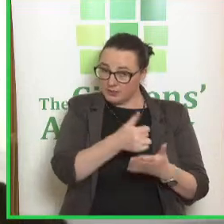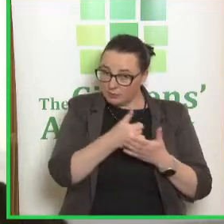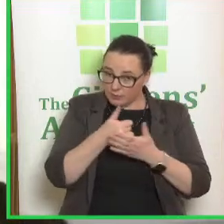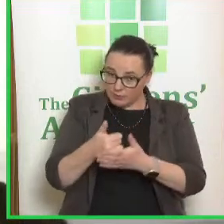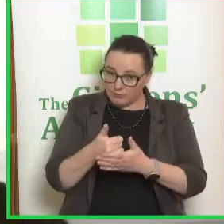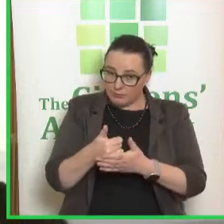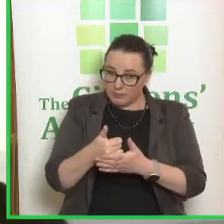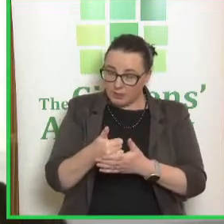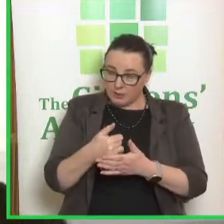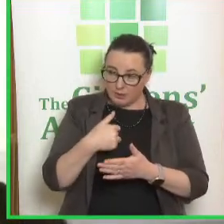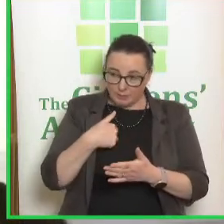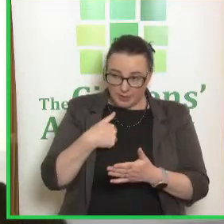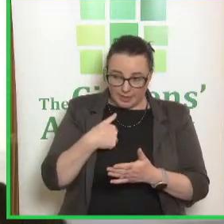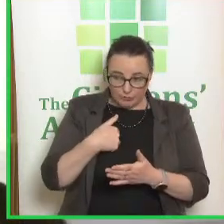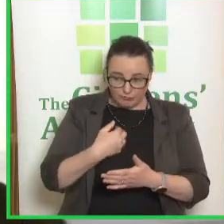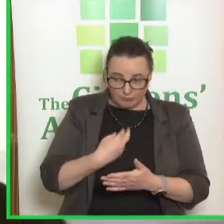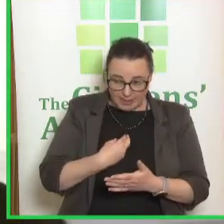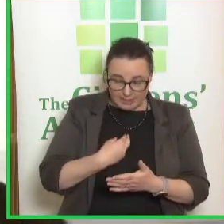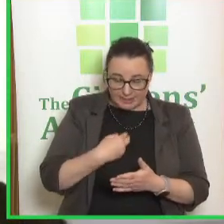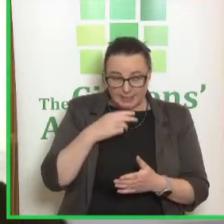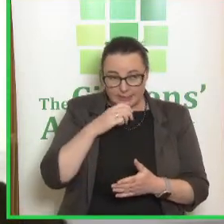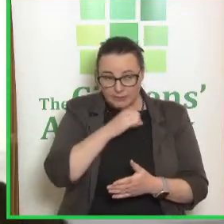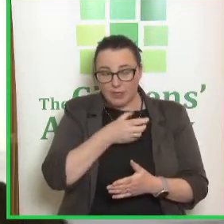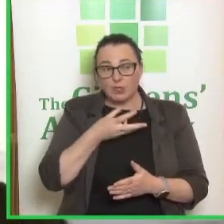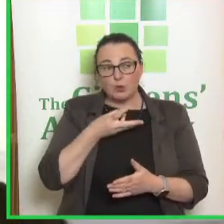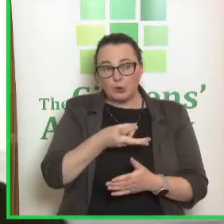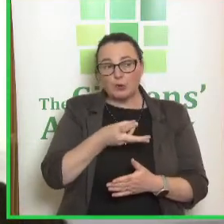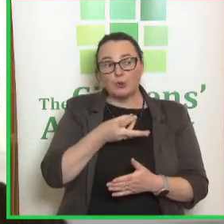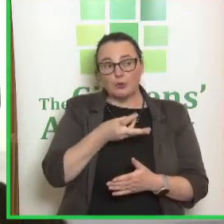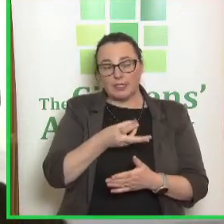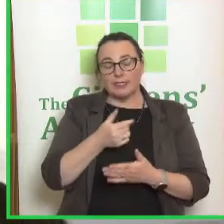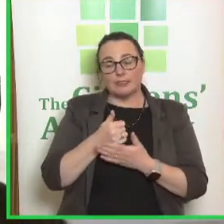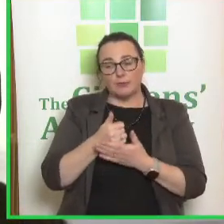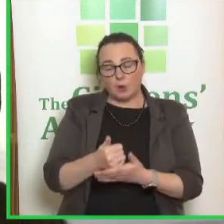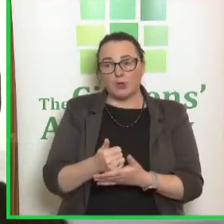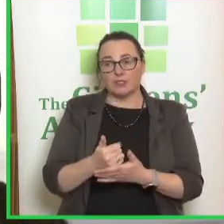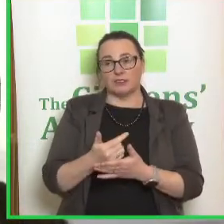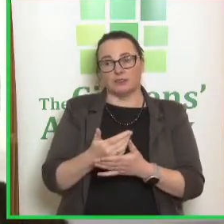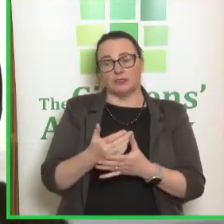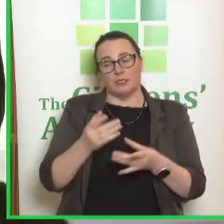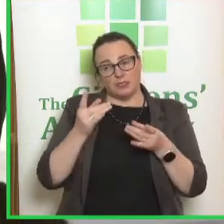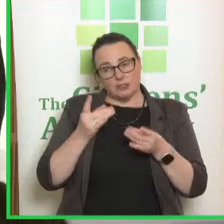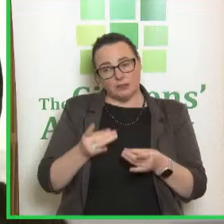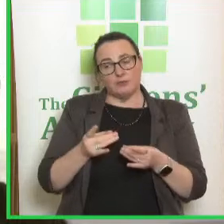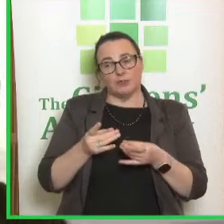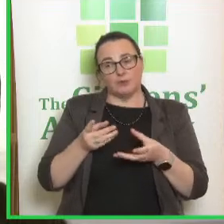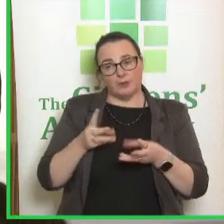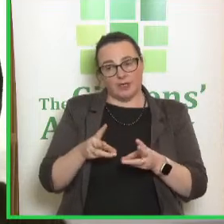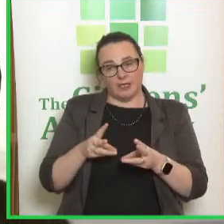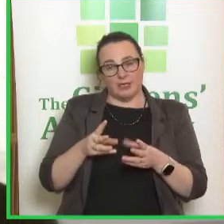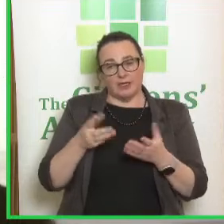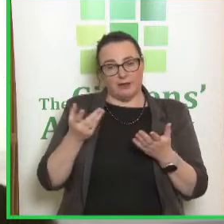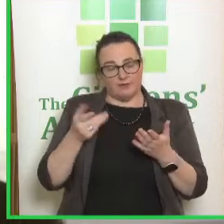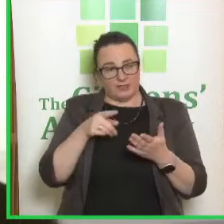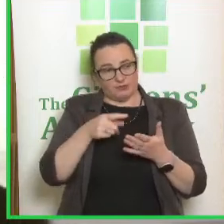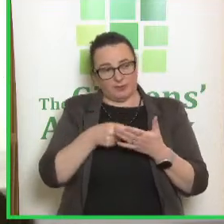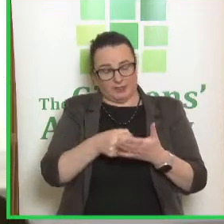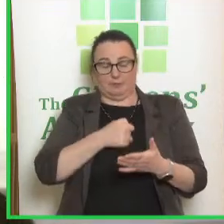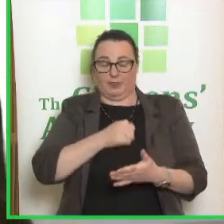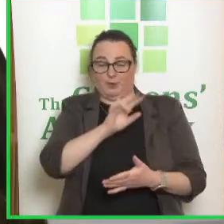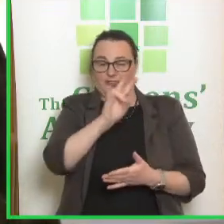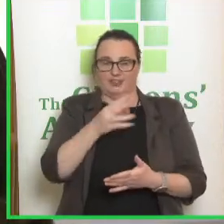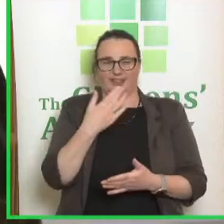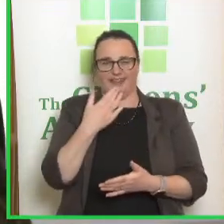in assuming that you will take this seriously and support that very simple, modest, humane measure in line with these recommendations? That's my question, Minister.